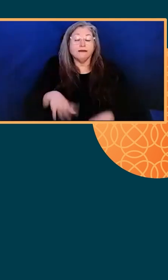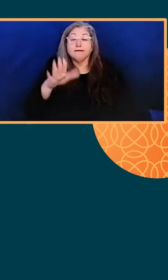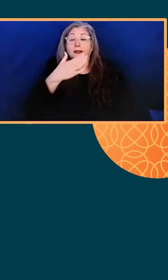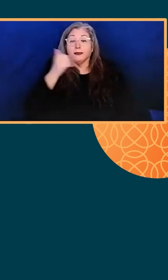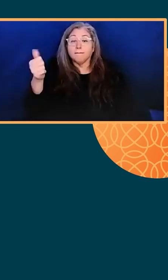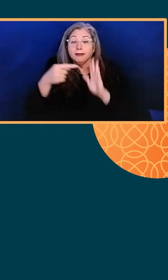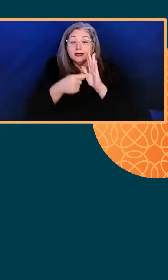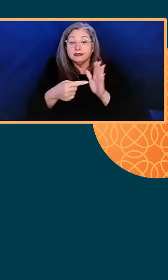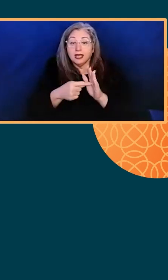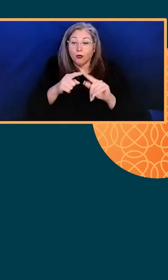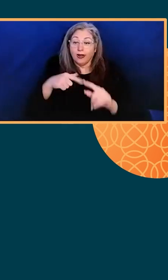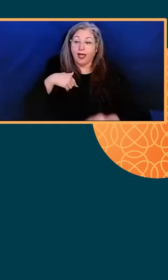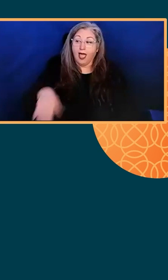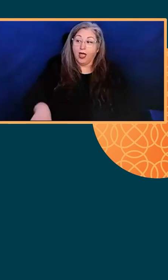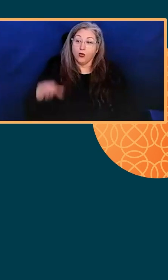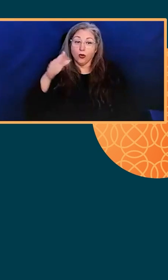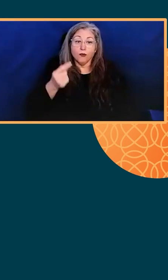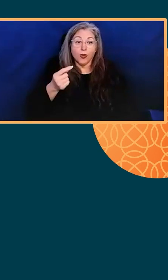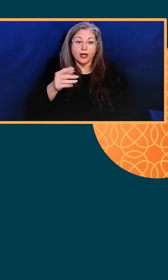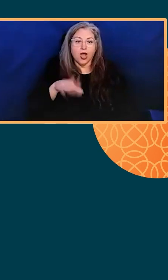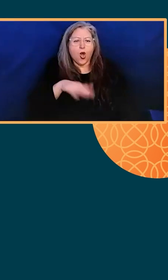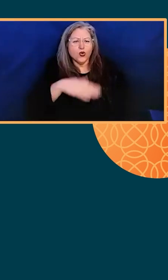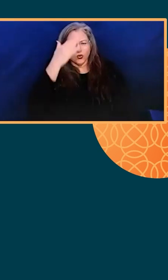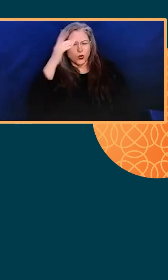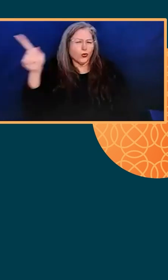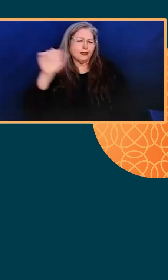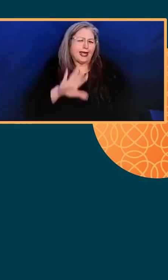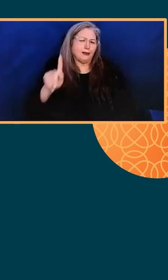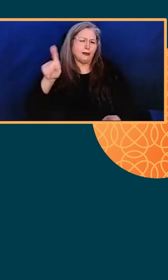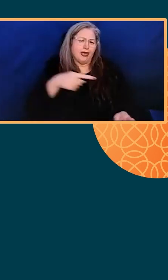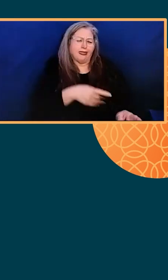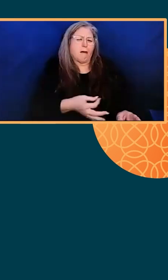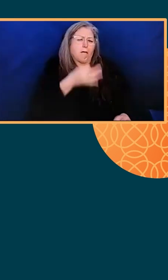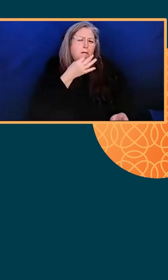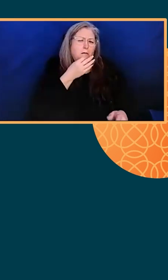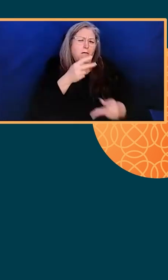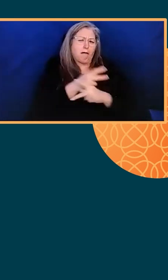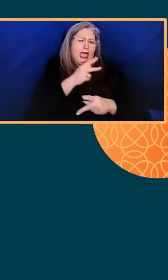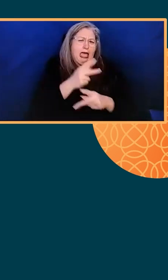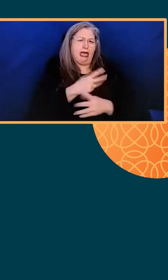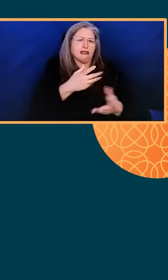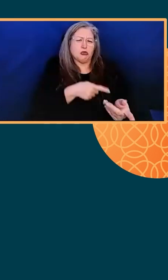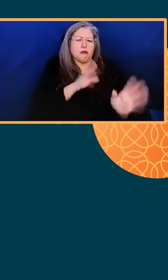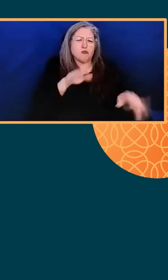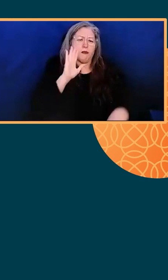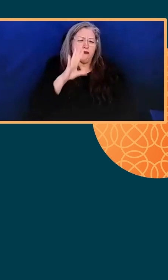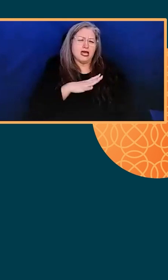example growing up would be, oh yeah, you know those Asian folks, they're good at math, so they'll be fine.